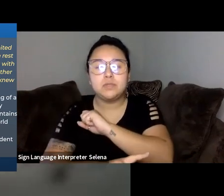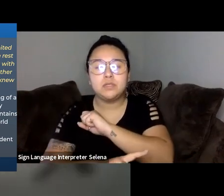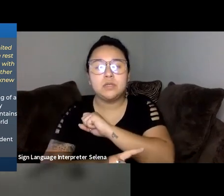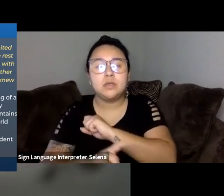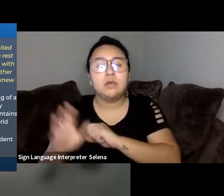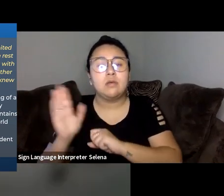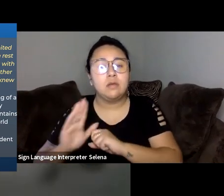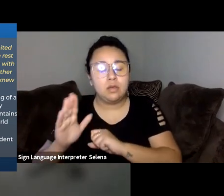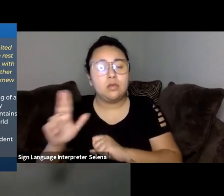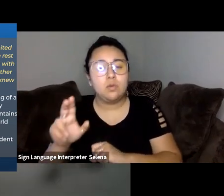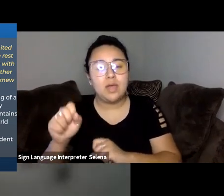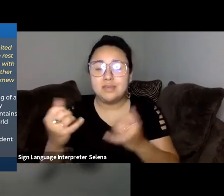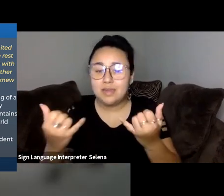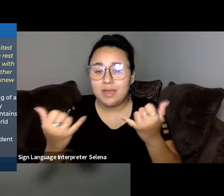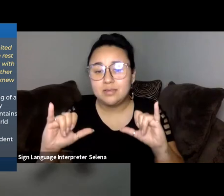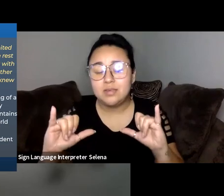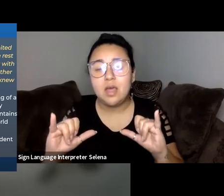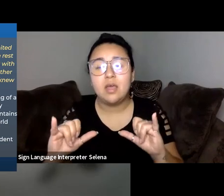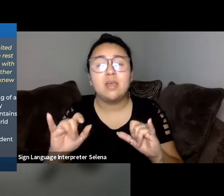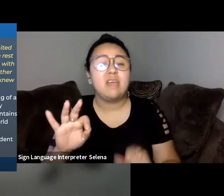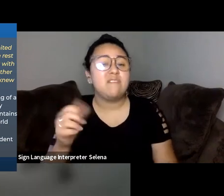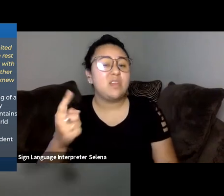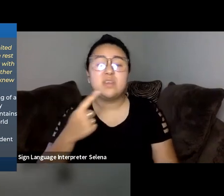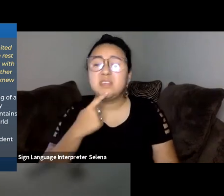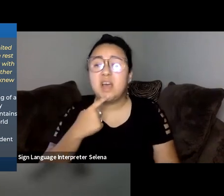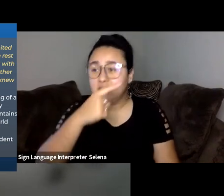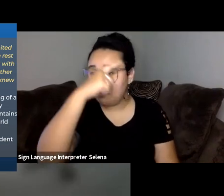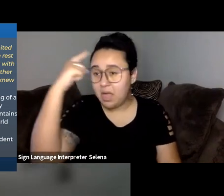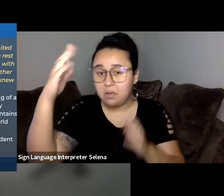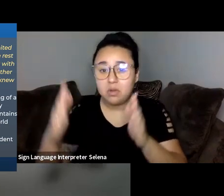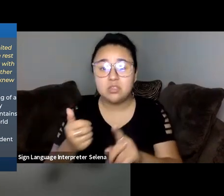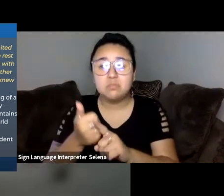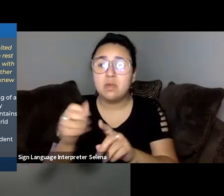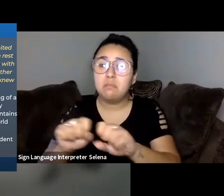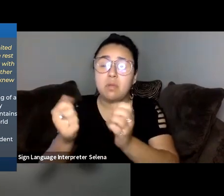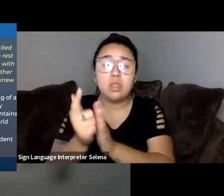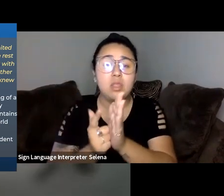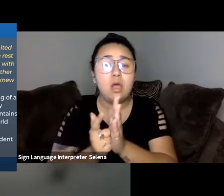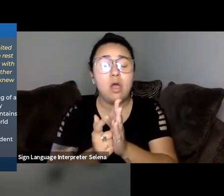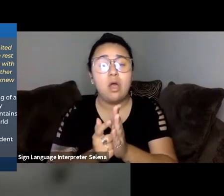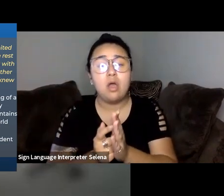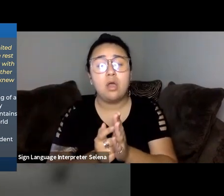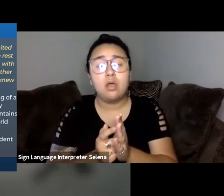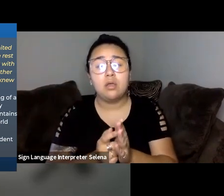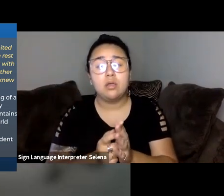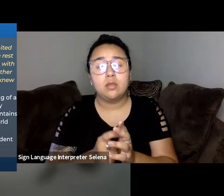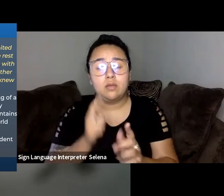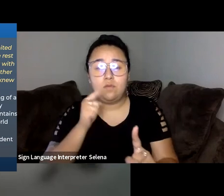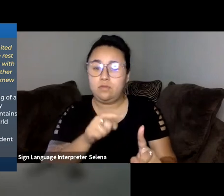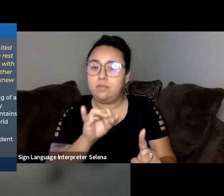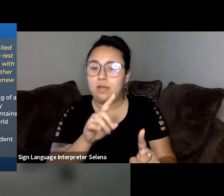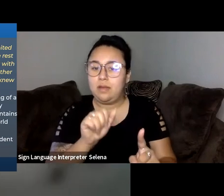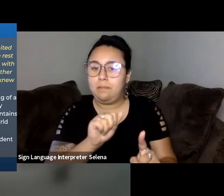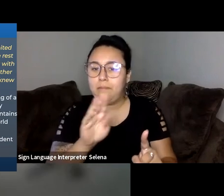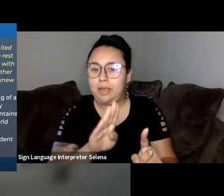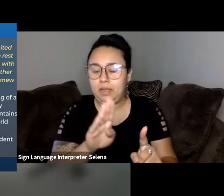claims that Black people are doing a certain thing, either breaking the law or in the case of Ida B. Wells'